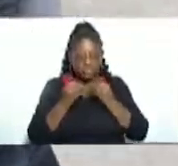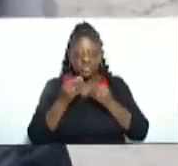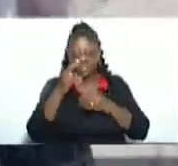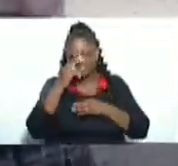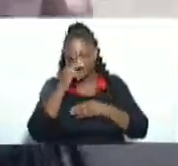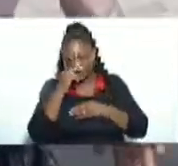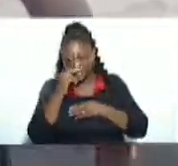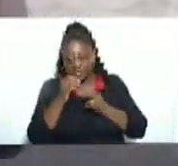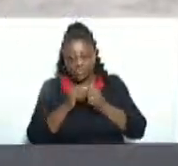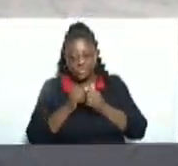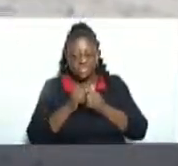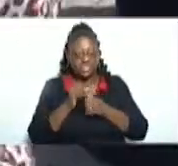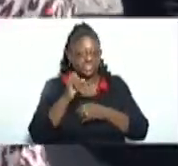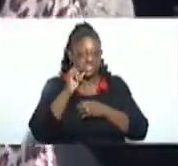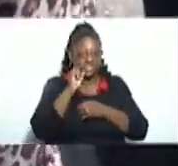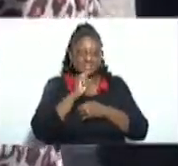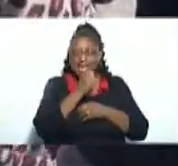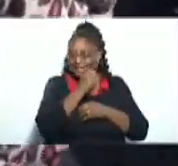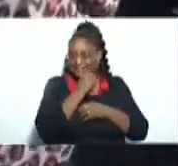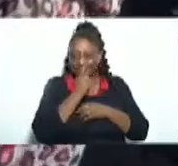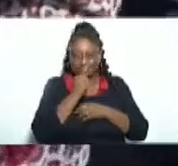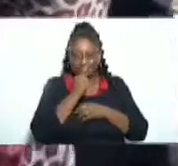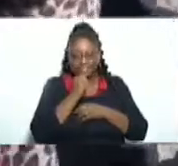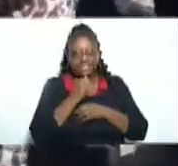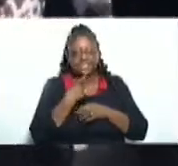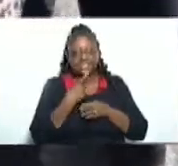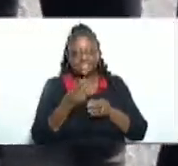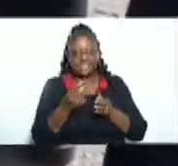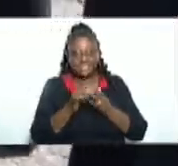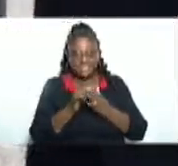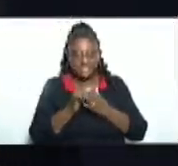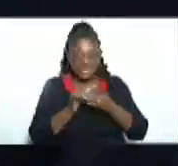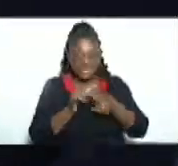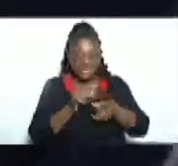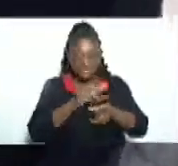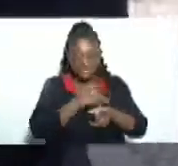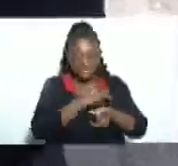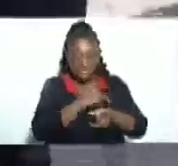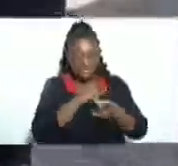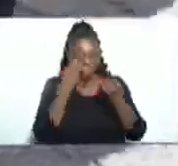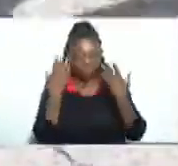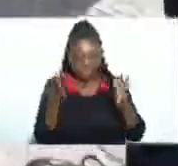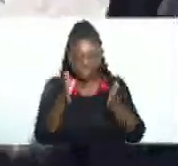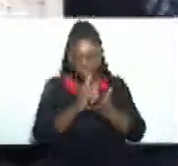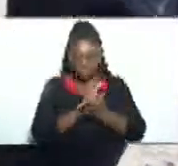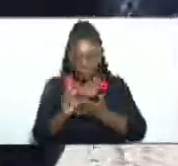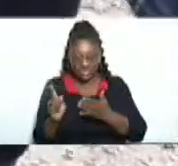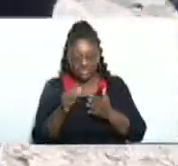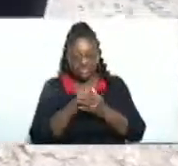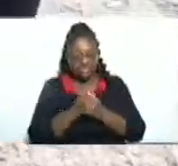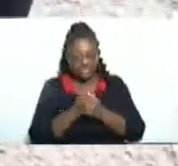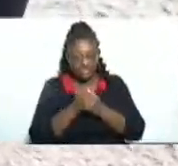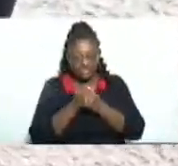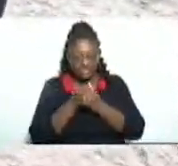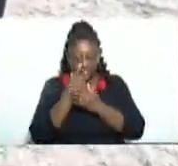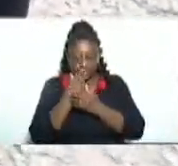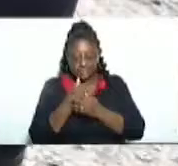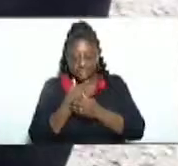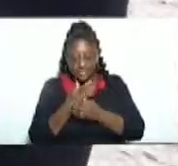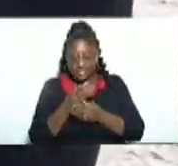with Santa, and this amazing chat with third grader Megan to finish the week off. So,